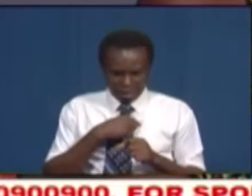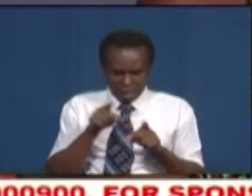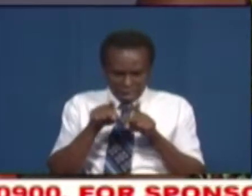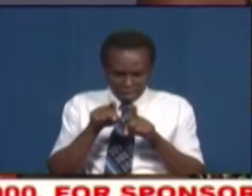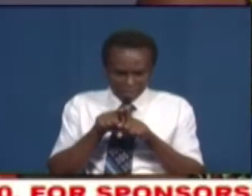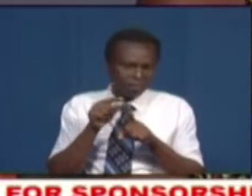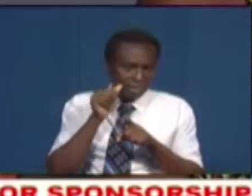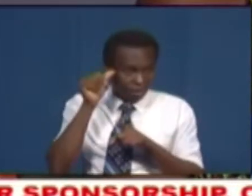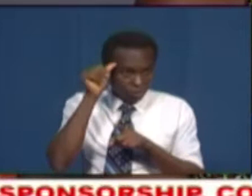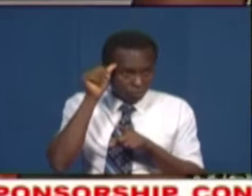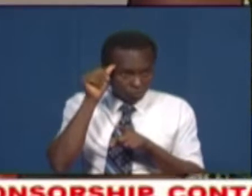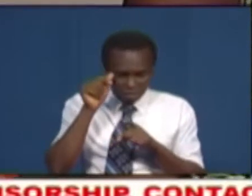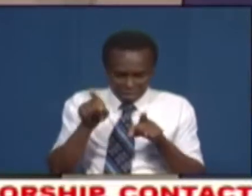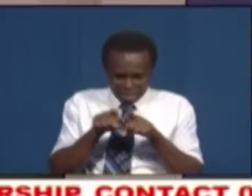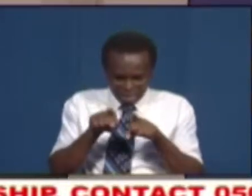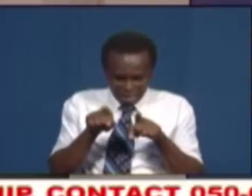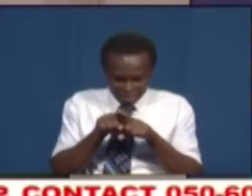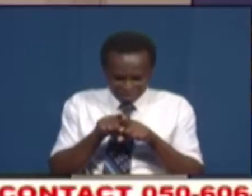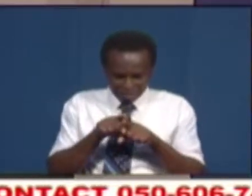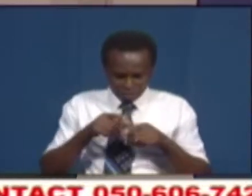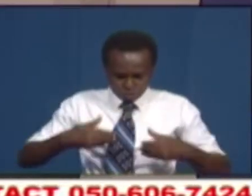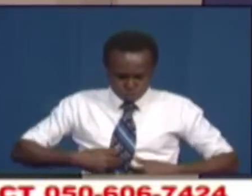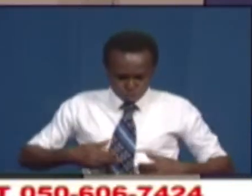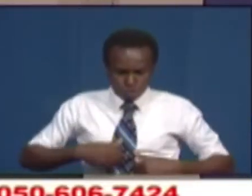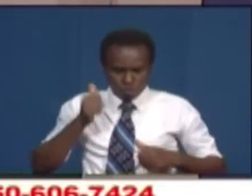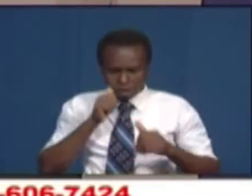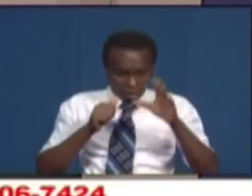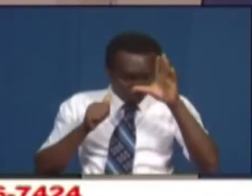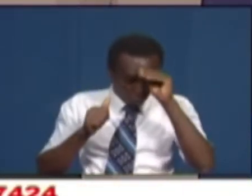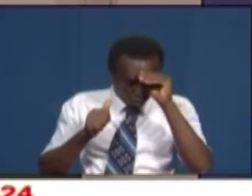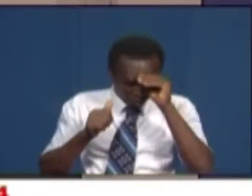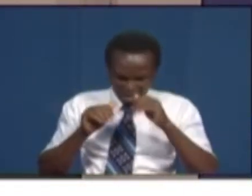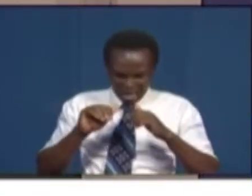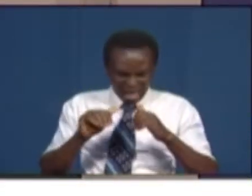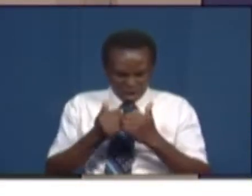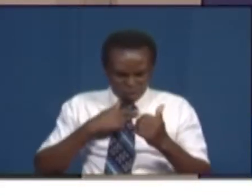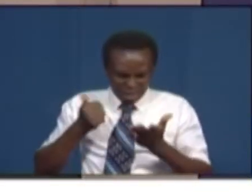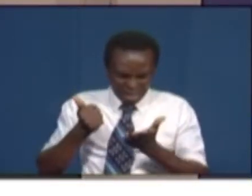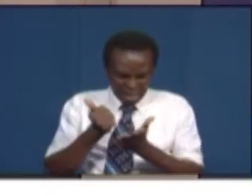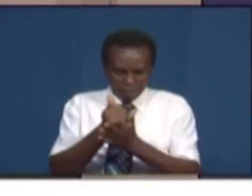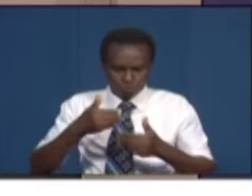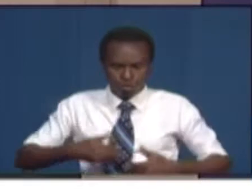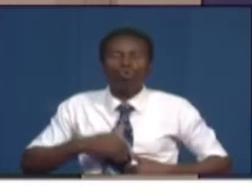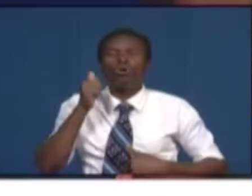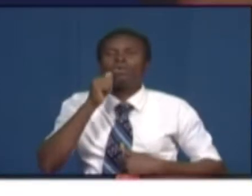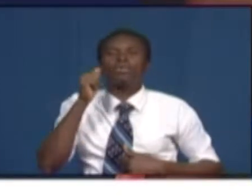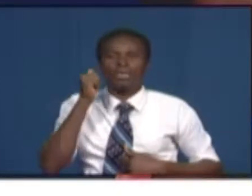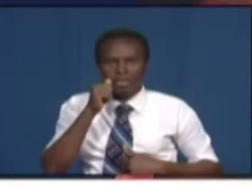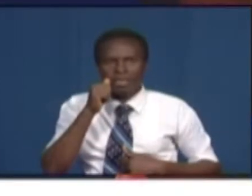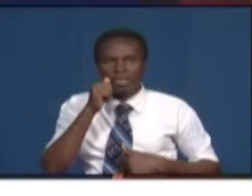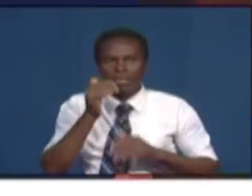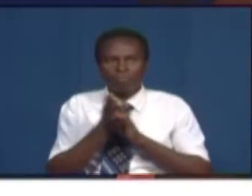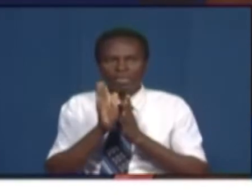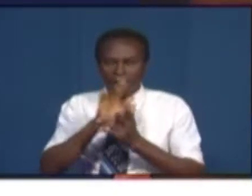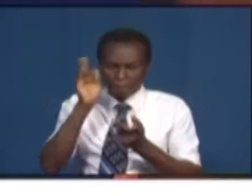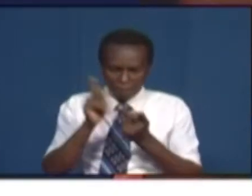even adolescents themselves help to promote emotional well-being of adolescent girls? So